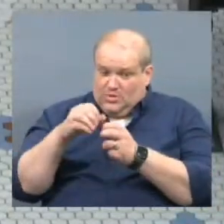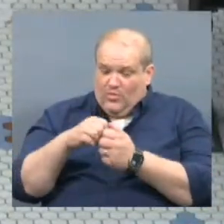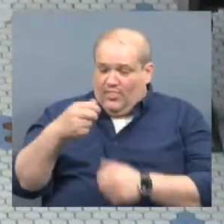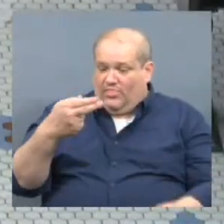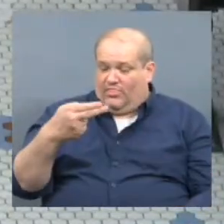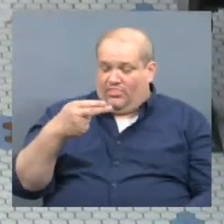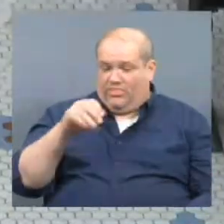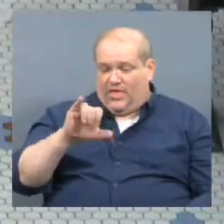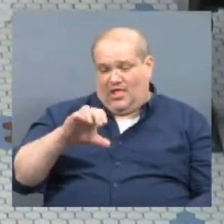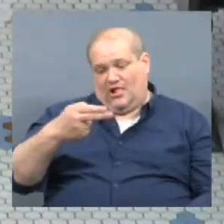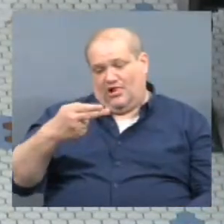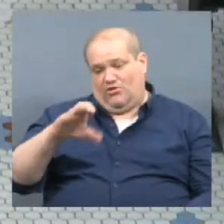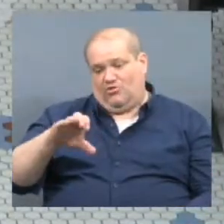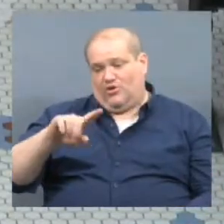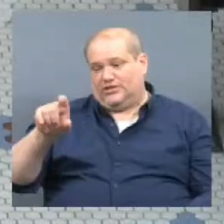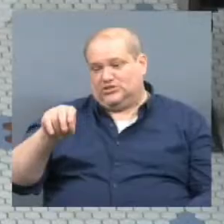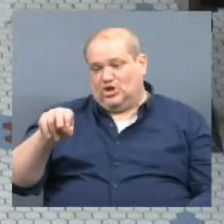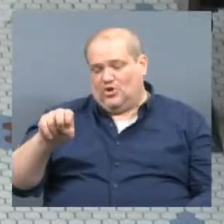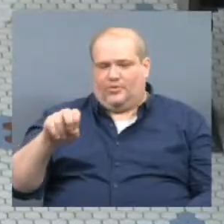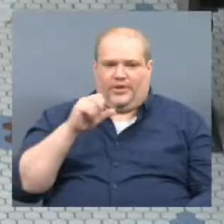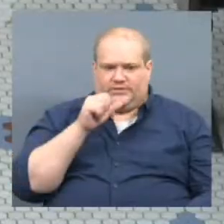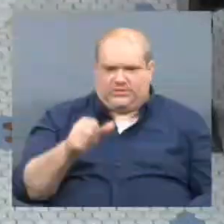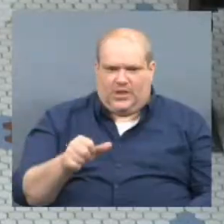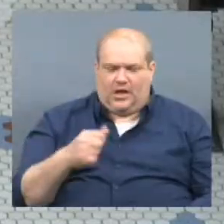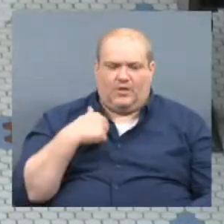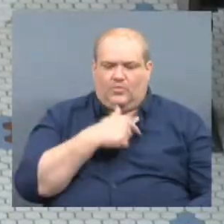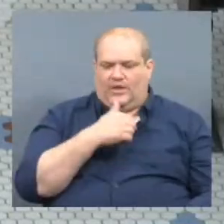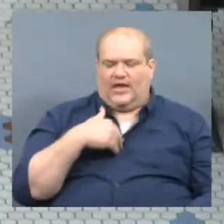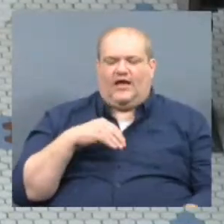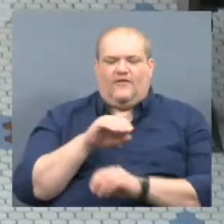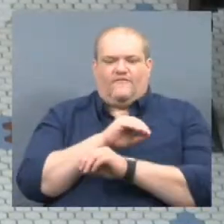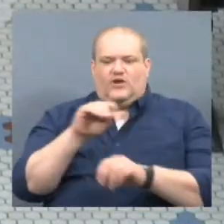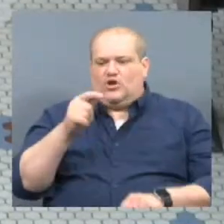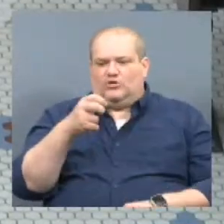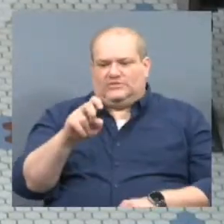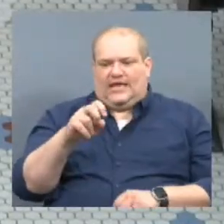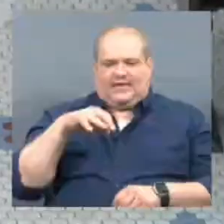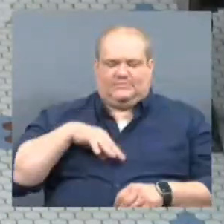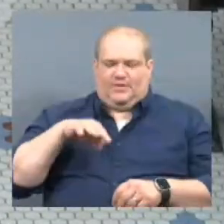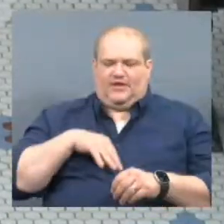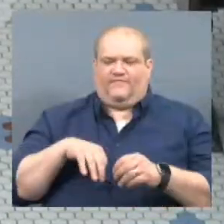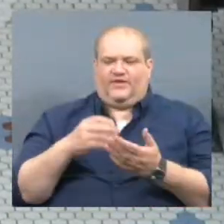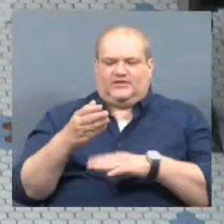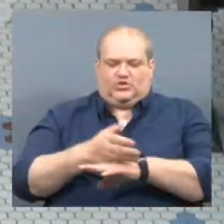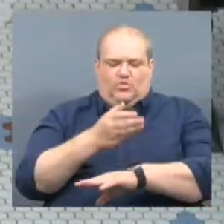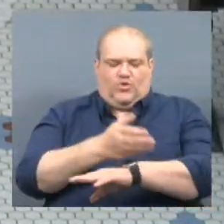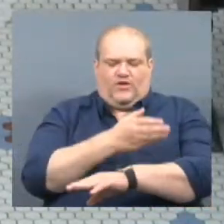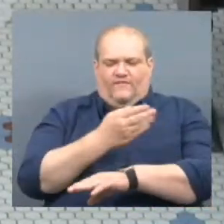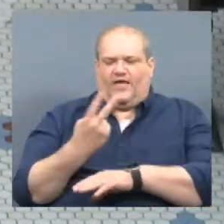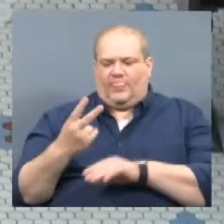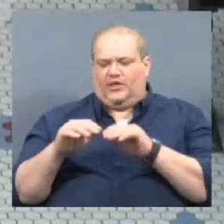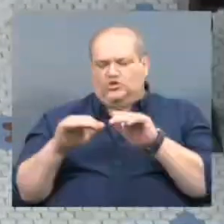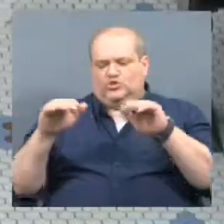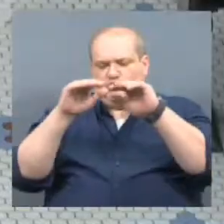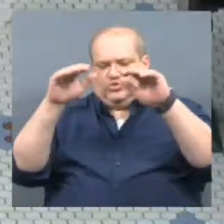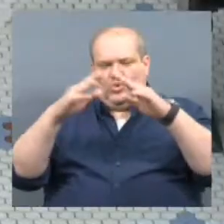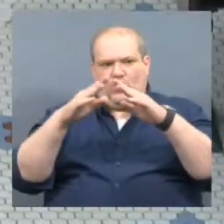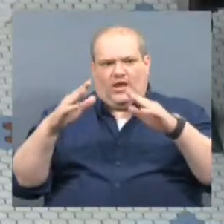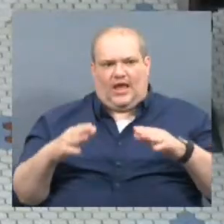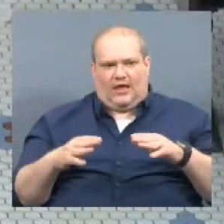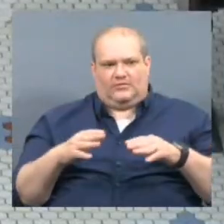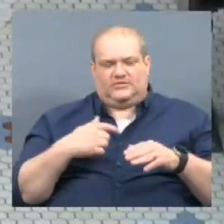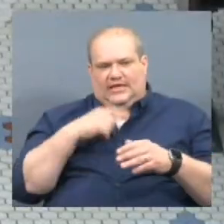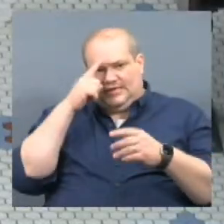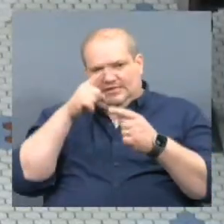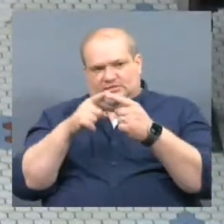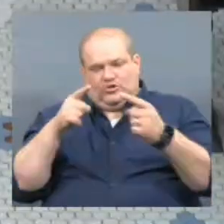Hillcrest zone? And it is not. So we would have no tax benefits to renovate. The 2-story house, I will have to